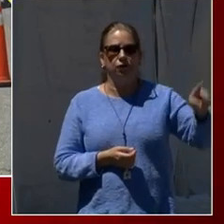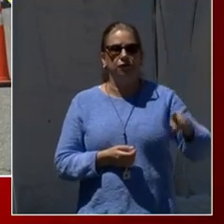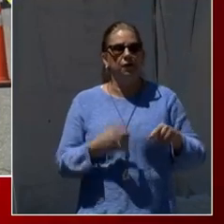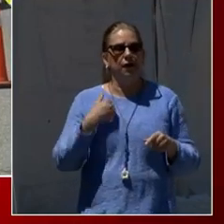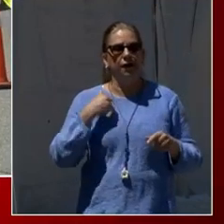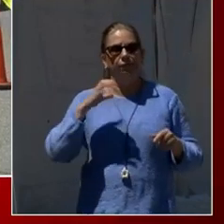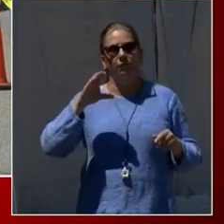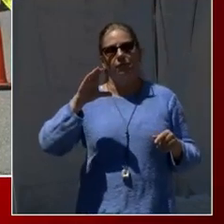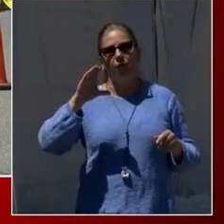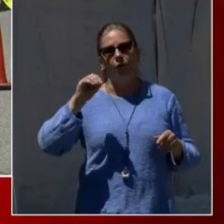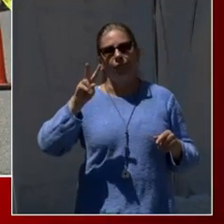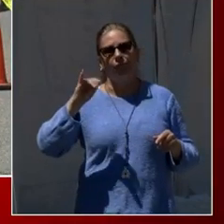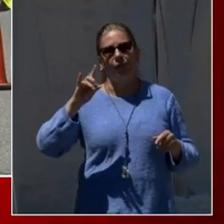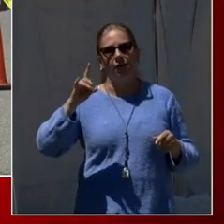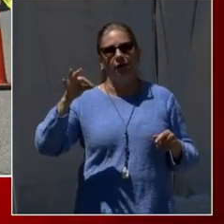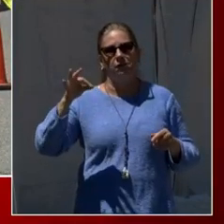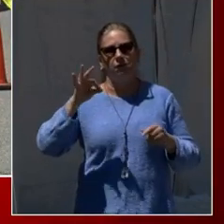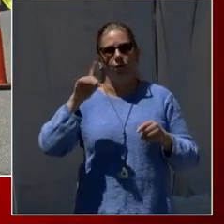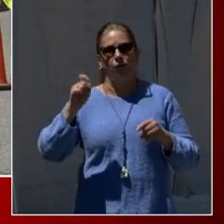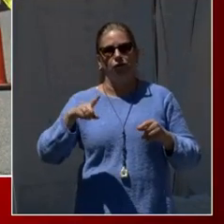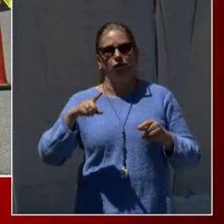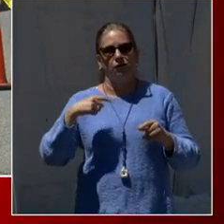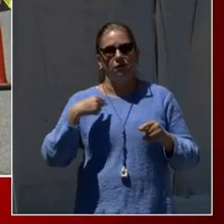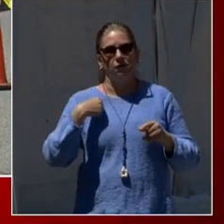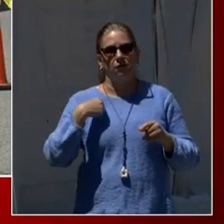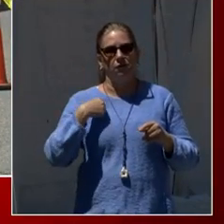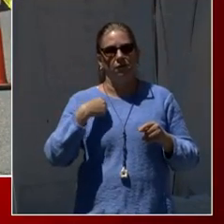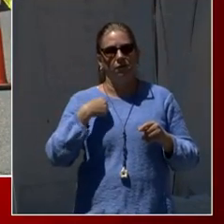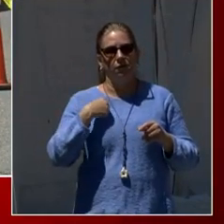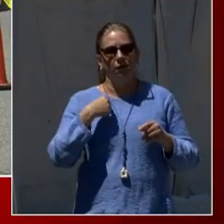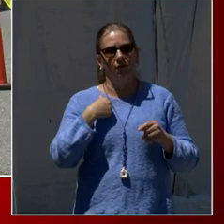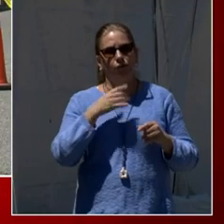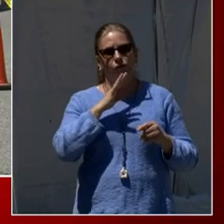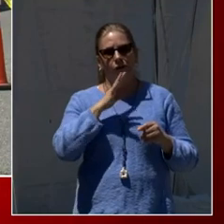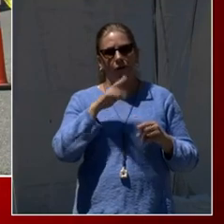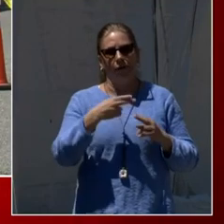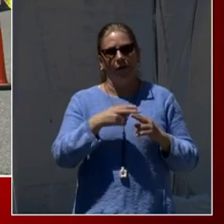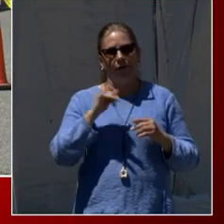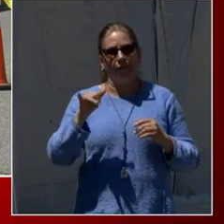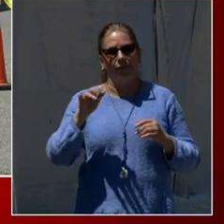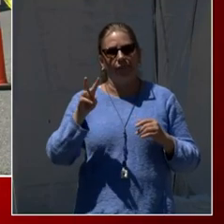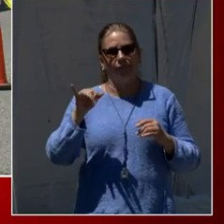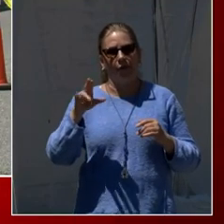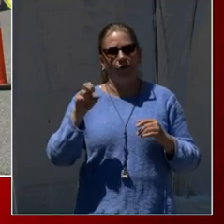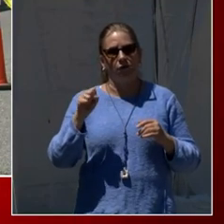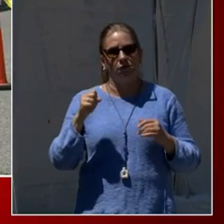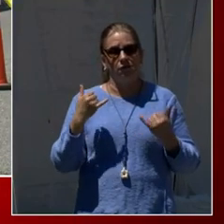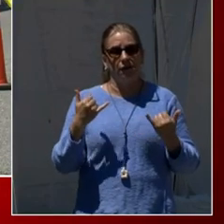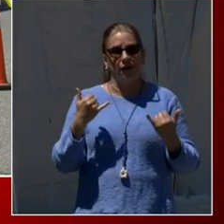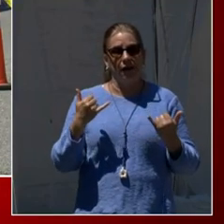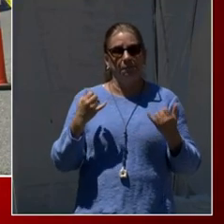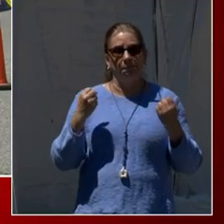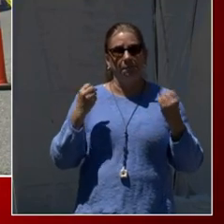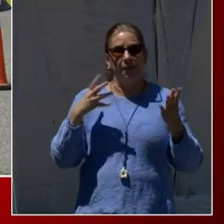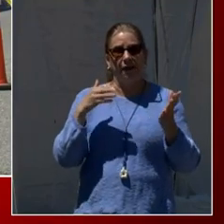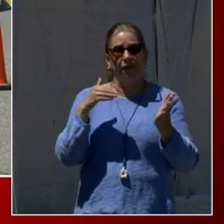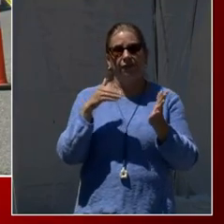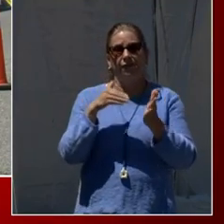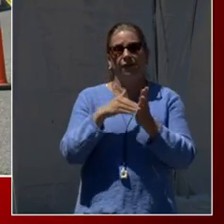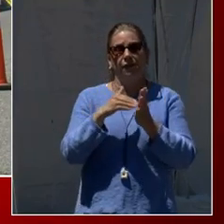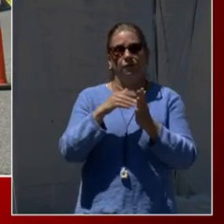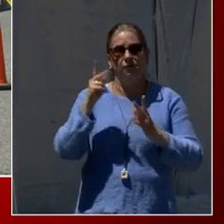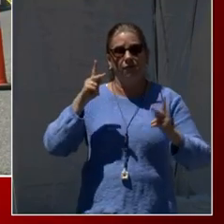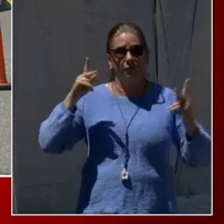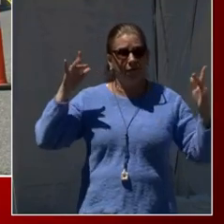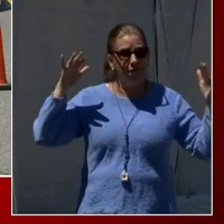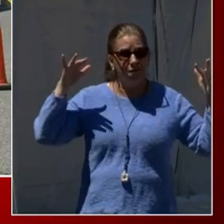pandemic. We've seen, I'm bad with crowd counts, thousands of people out in the streets this weekend in close quarters. How